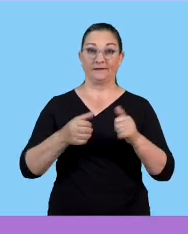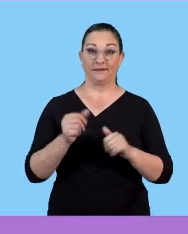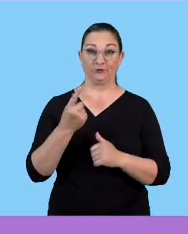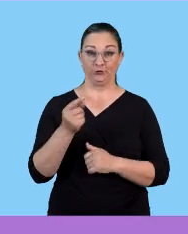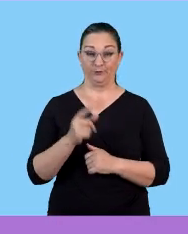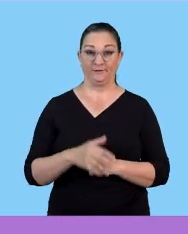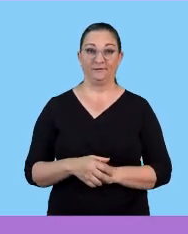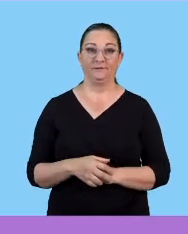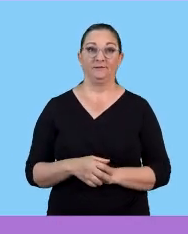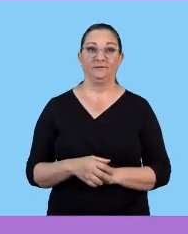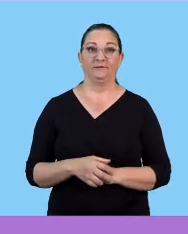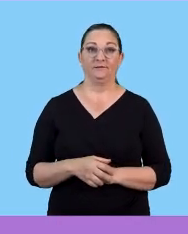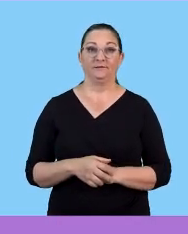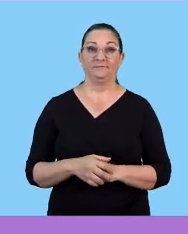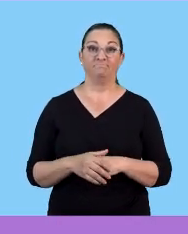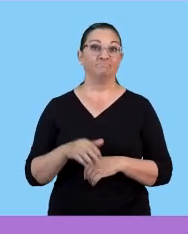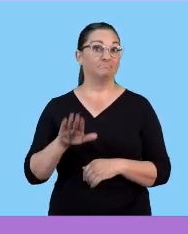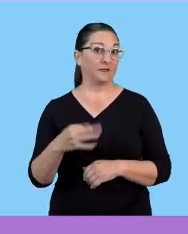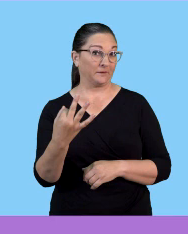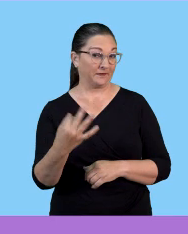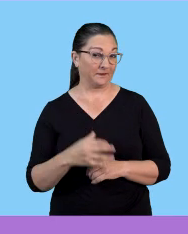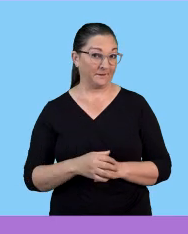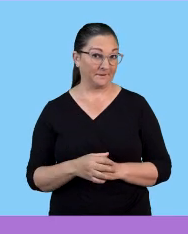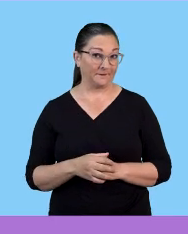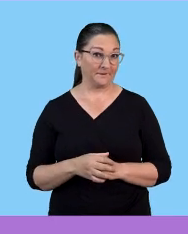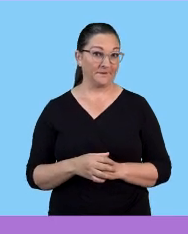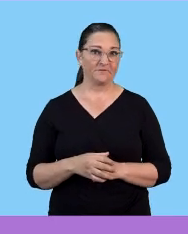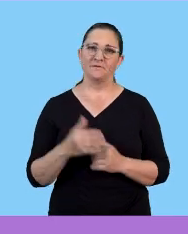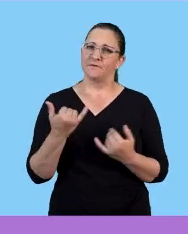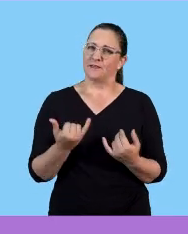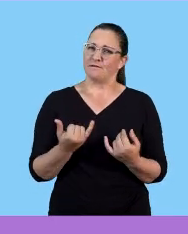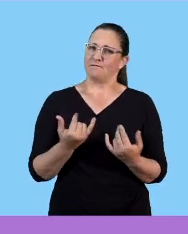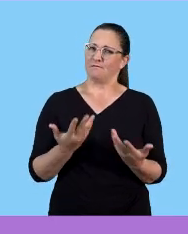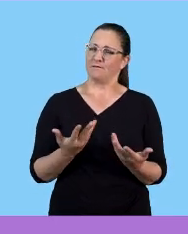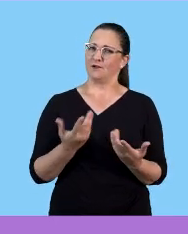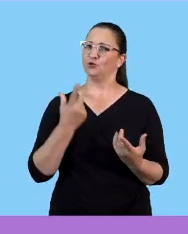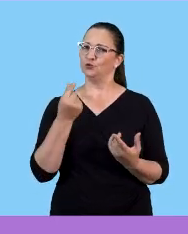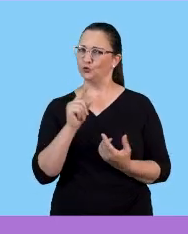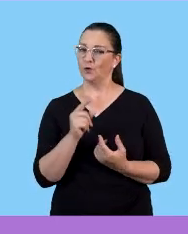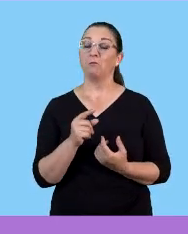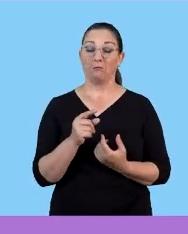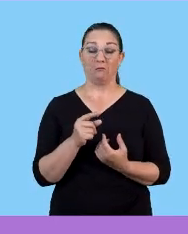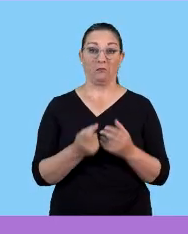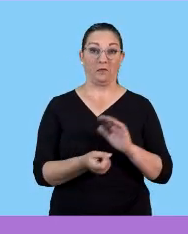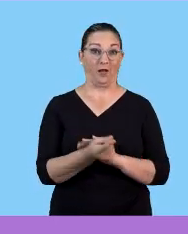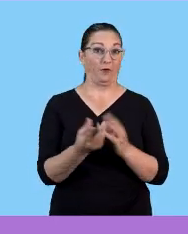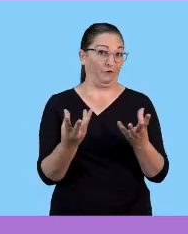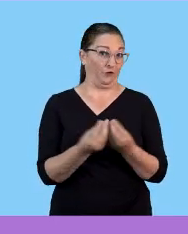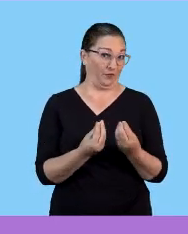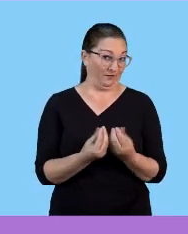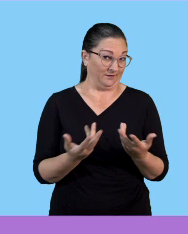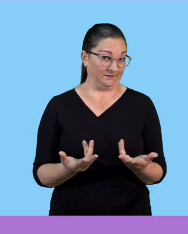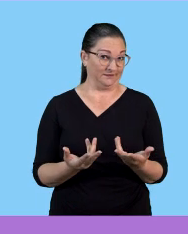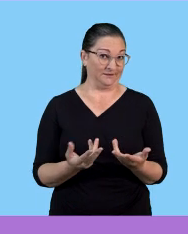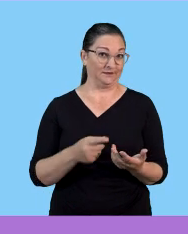Right, next one. All right, step 3. So looking at this, what exactly is going on here? A few things.